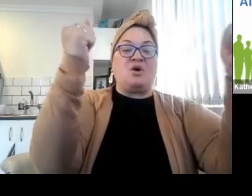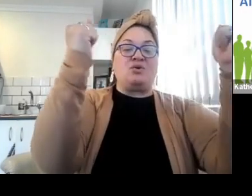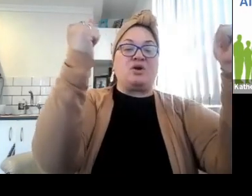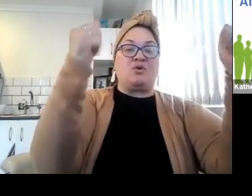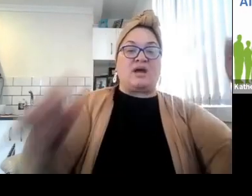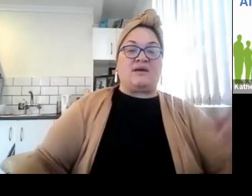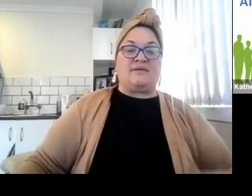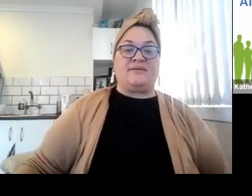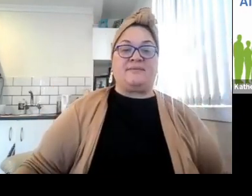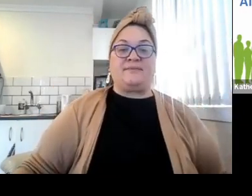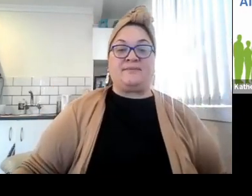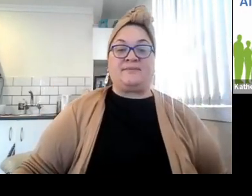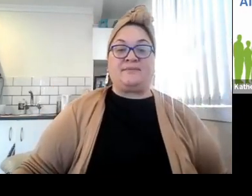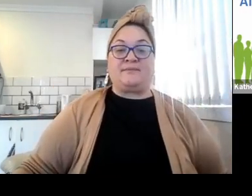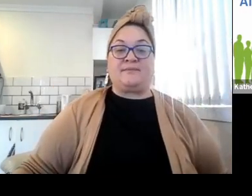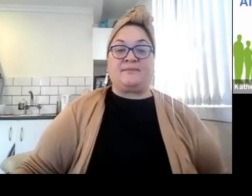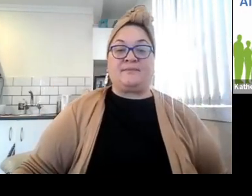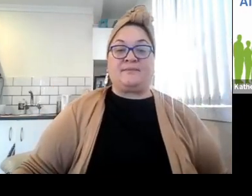tihe mauri ora.